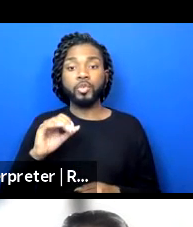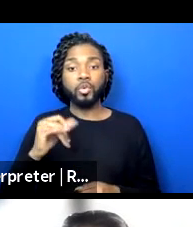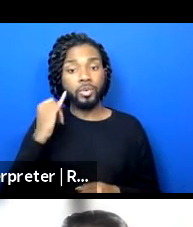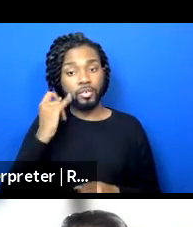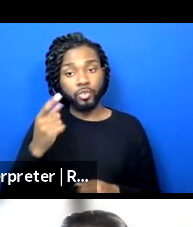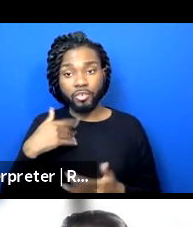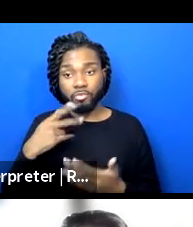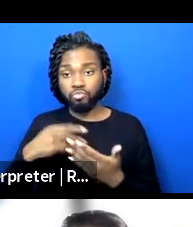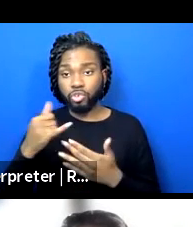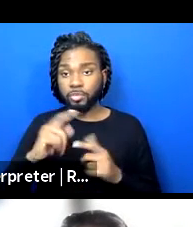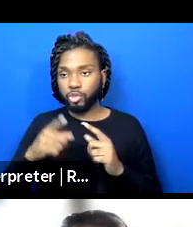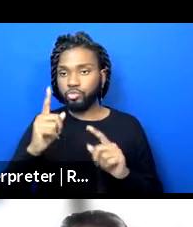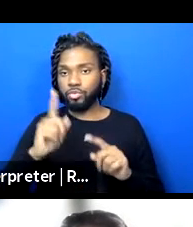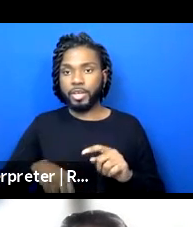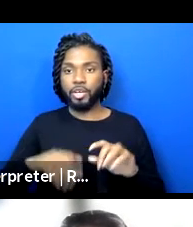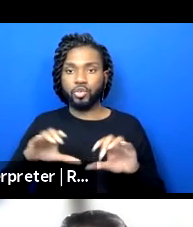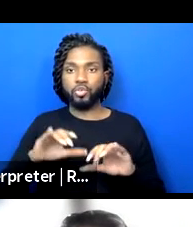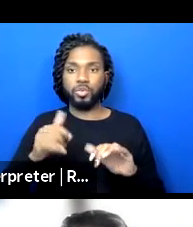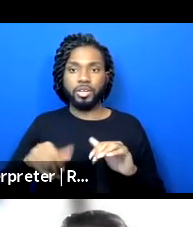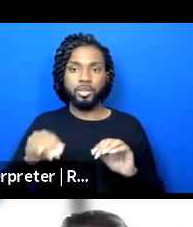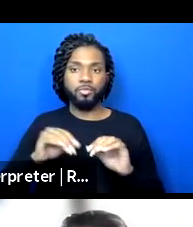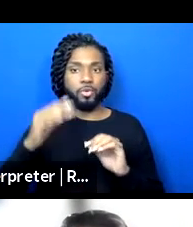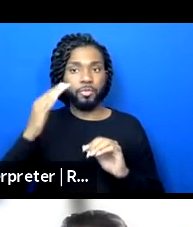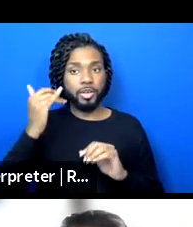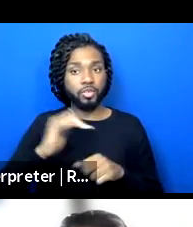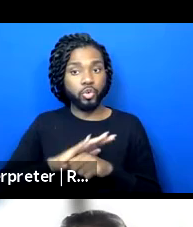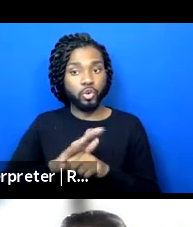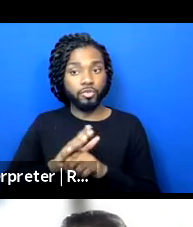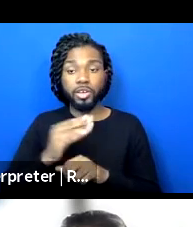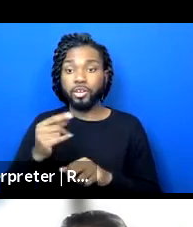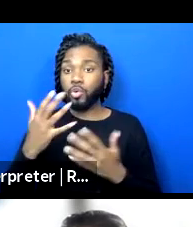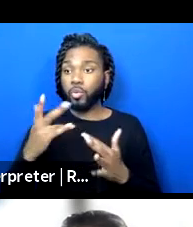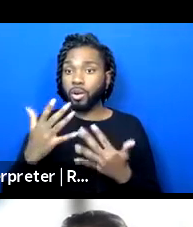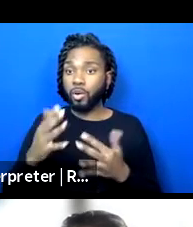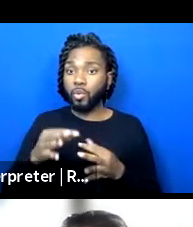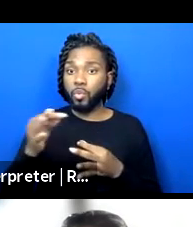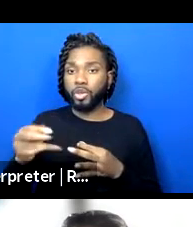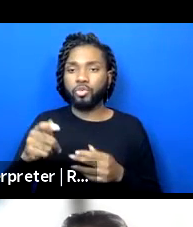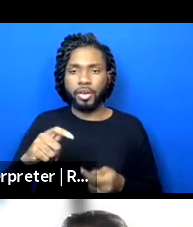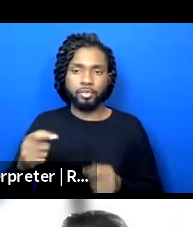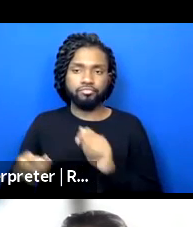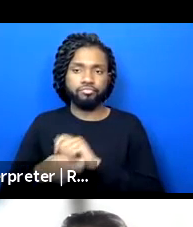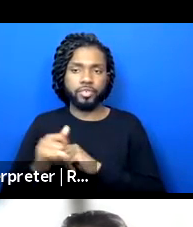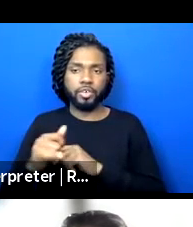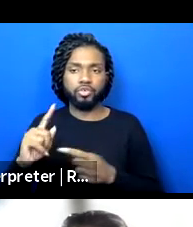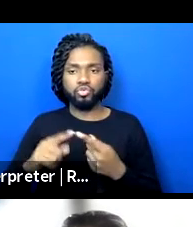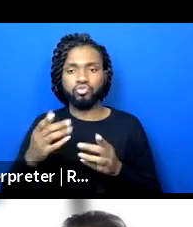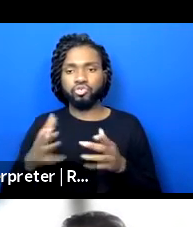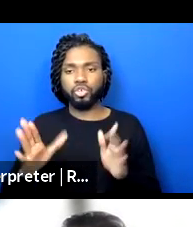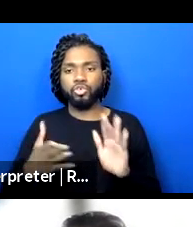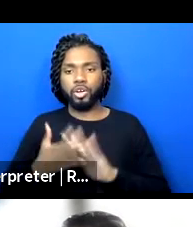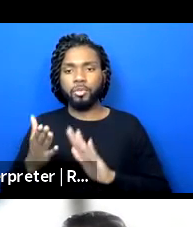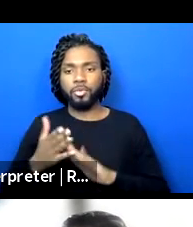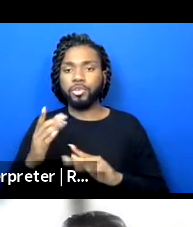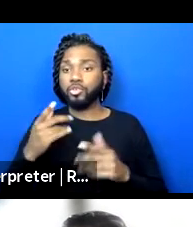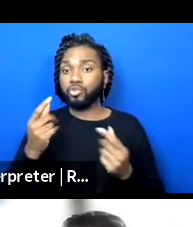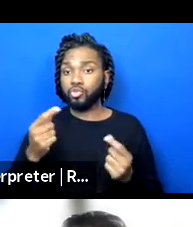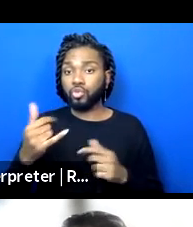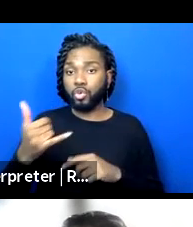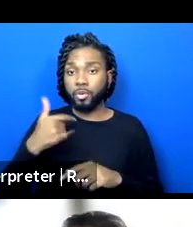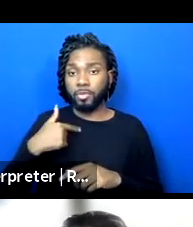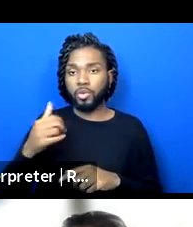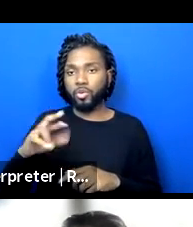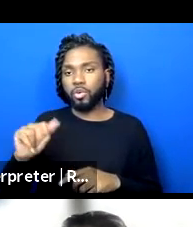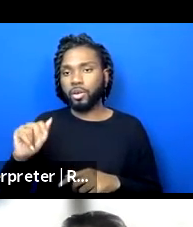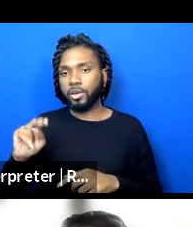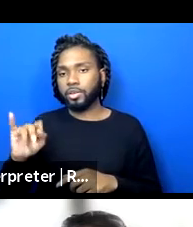project you just can't do it because of COVID and you'd rather not have to wait and delay it, you can just convert it to general operating. So call Weta or Ian to they'll help you out in